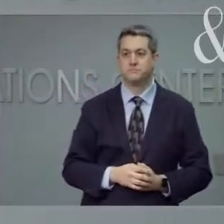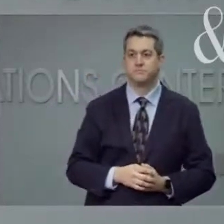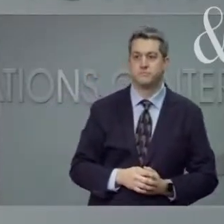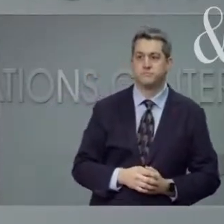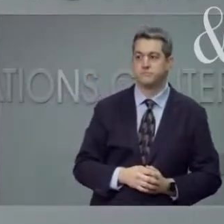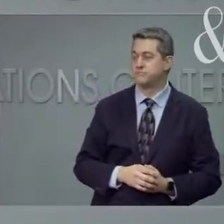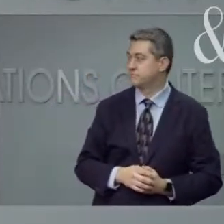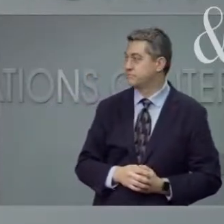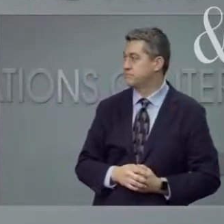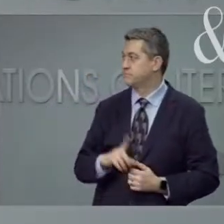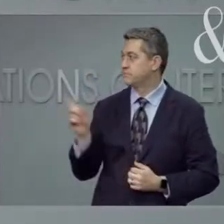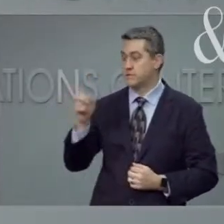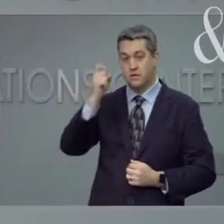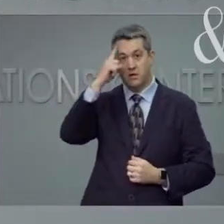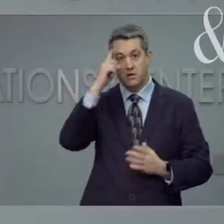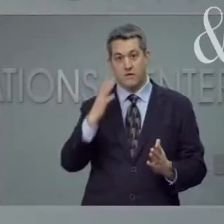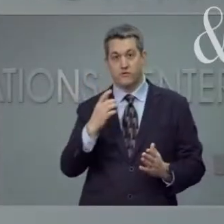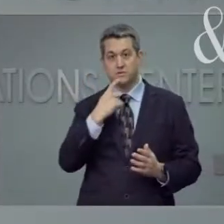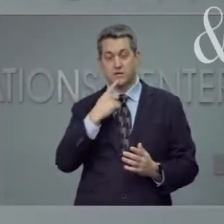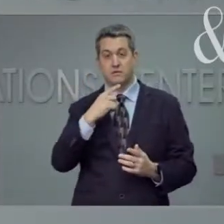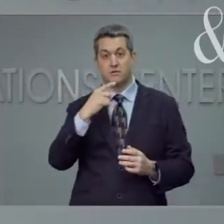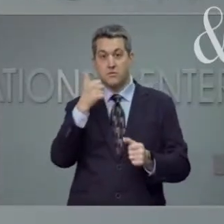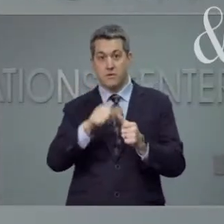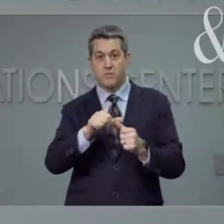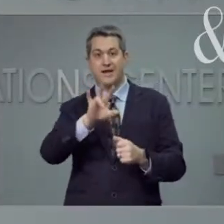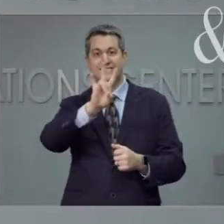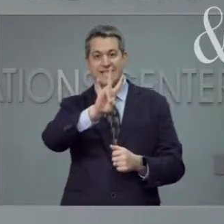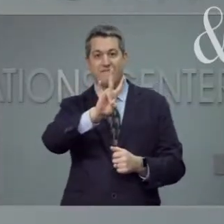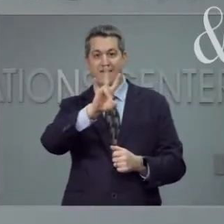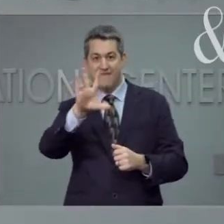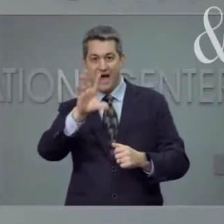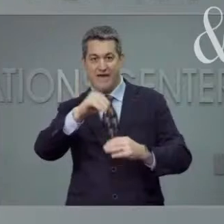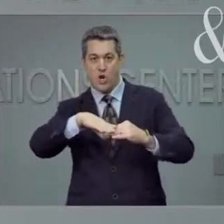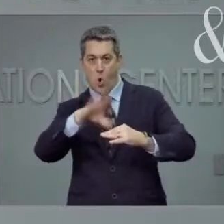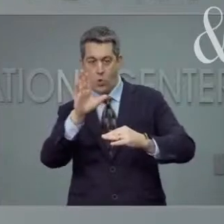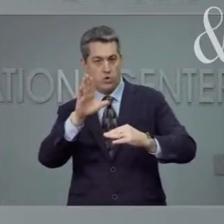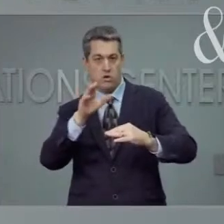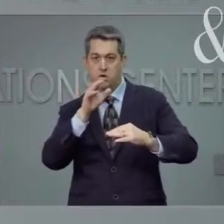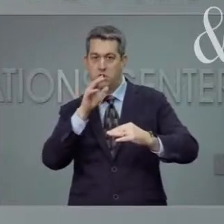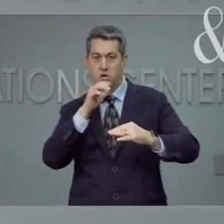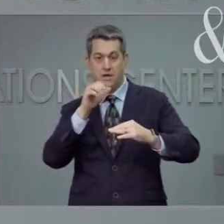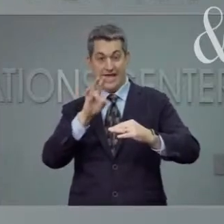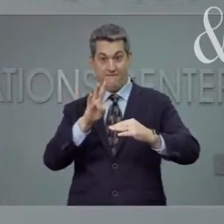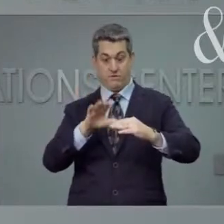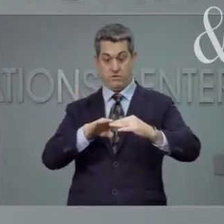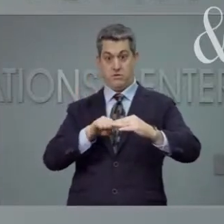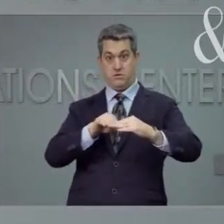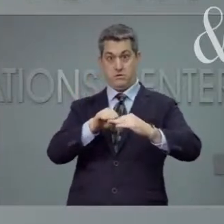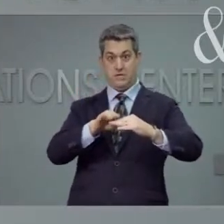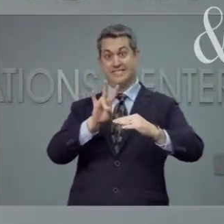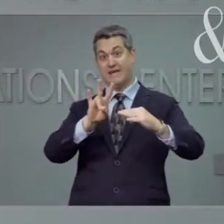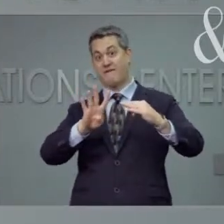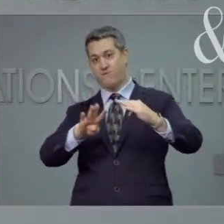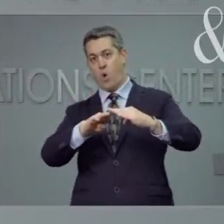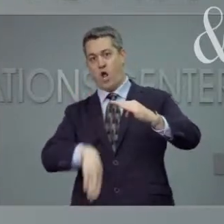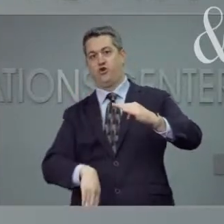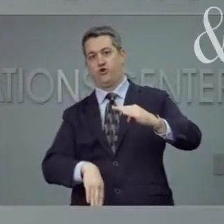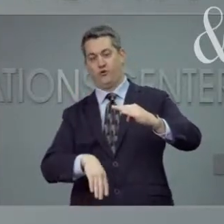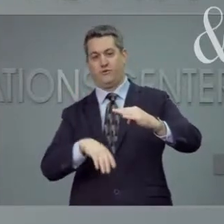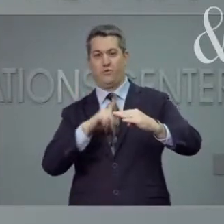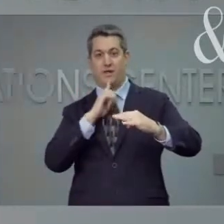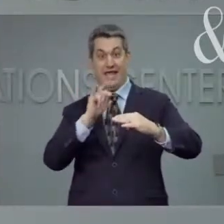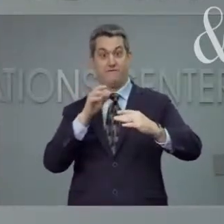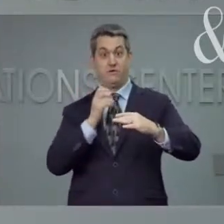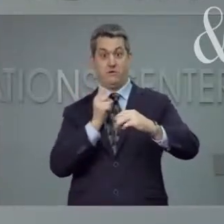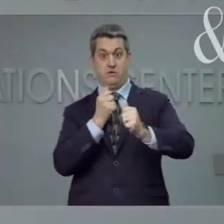And to just make sure everybody understands, it's 75 and older. So if you are 75 years old or older, then you